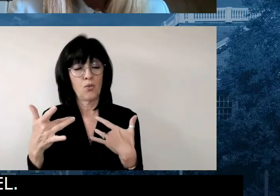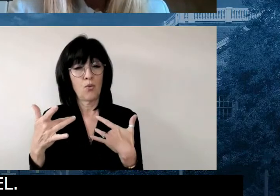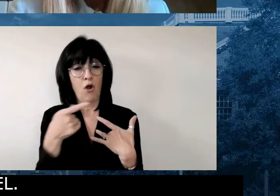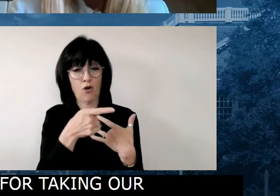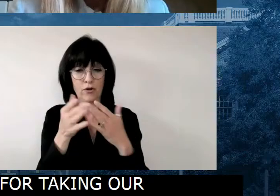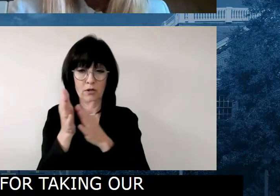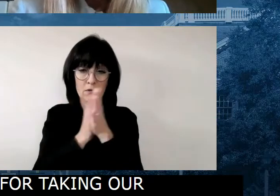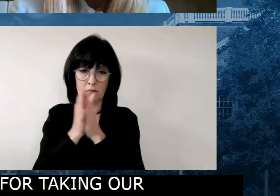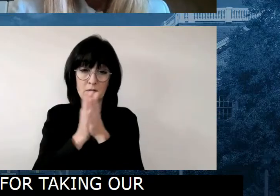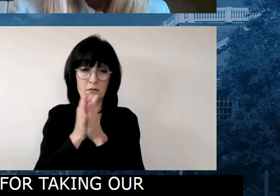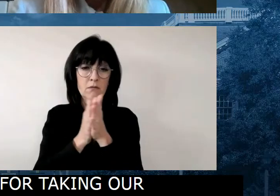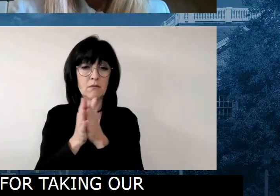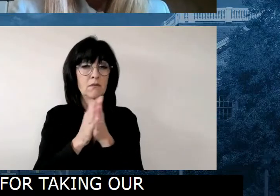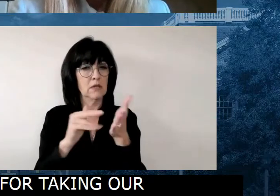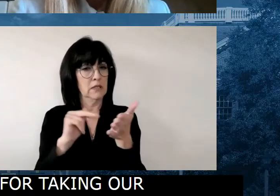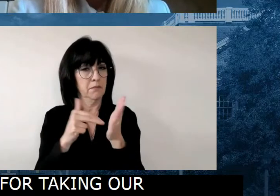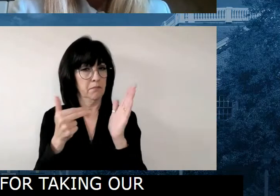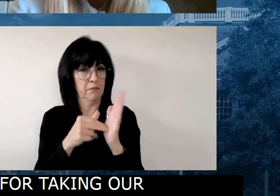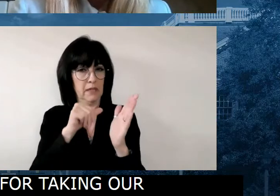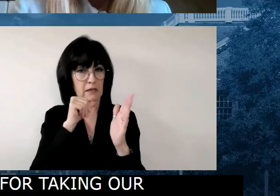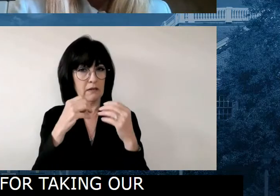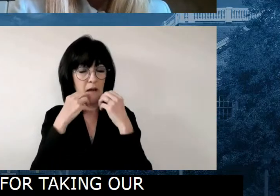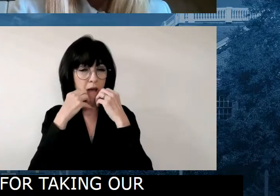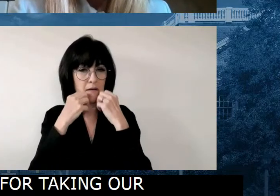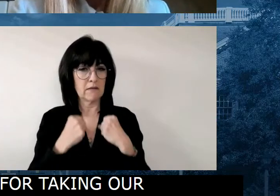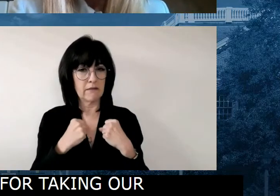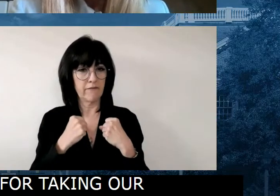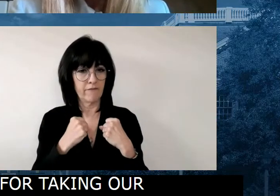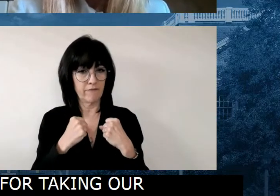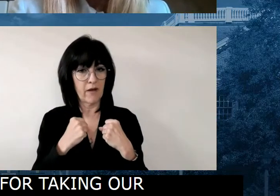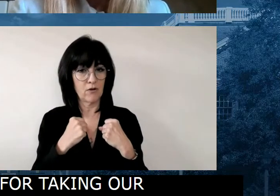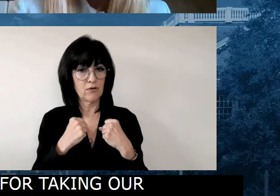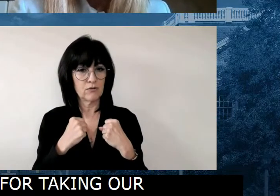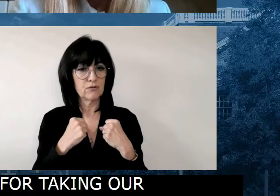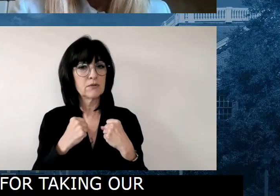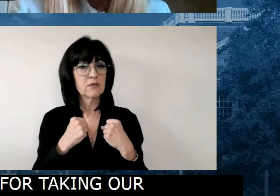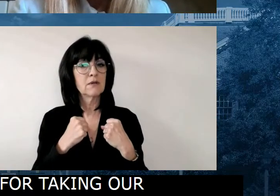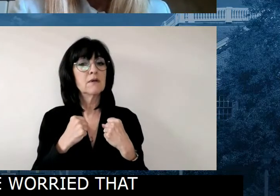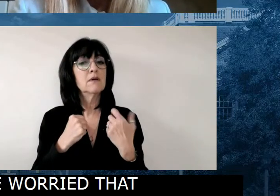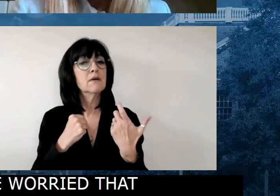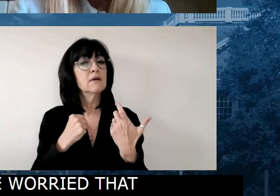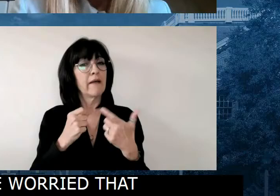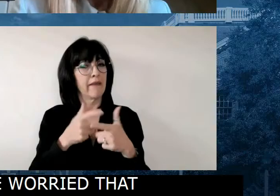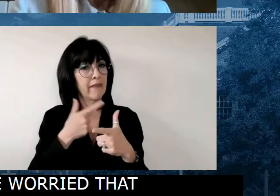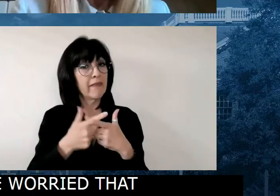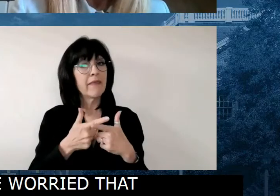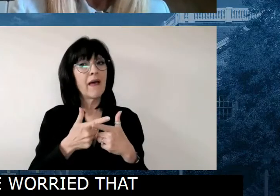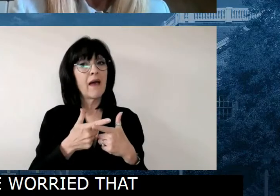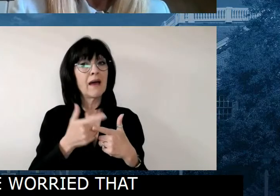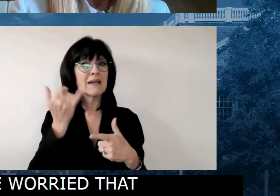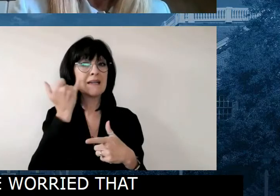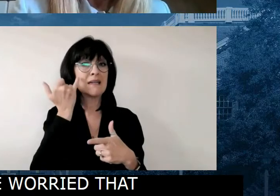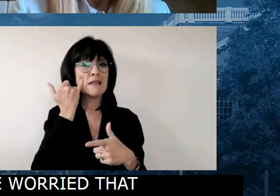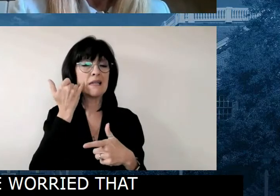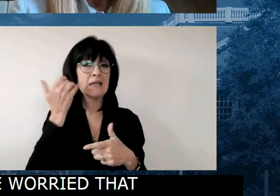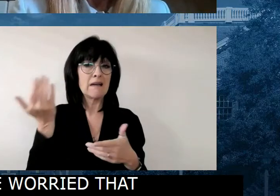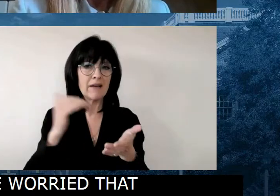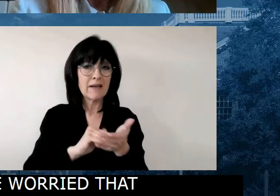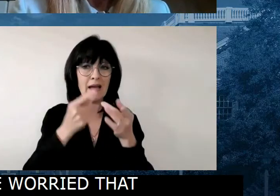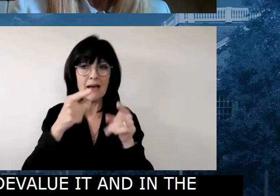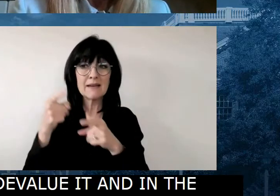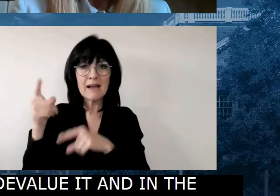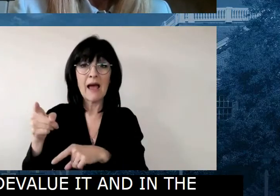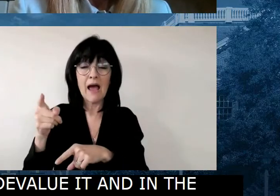in the future we're ever in a circumstance like this again, you would see more holdouts. You know, we're just pretty focused on getting people